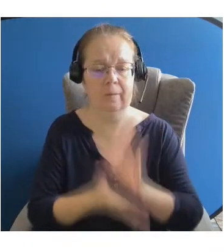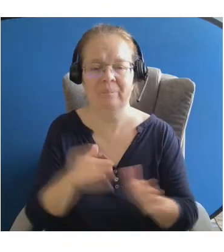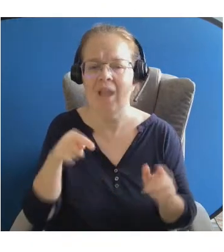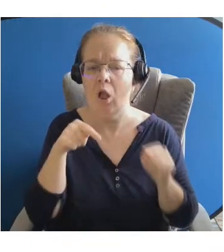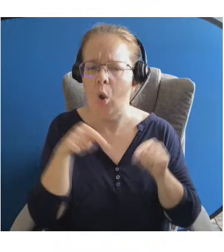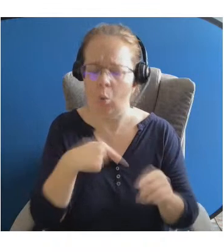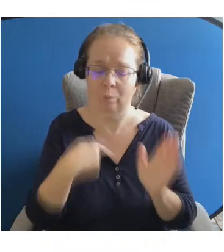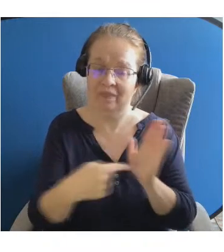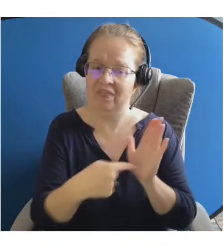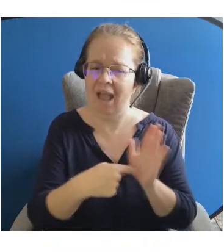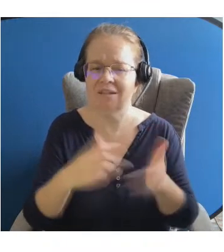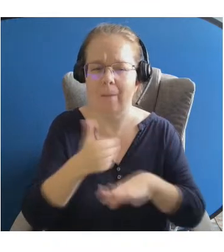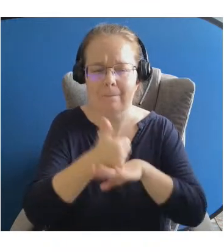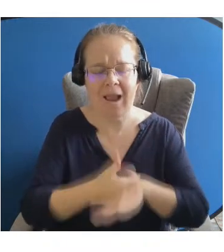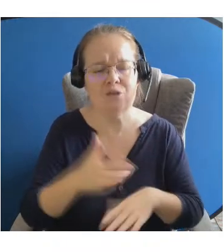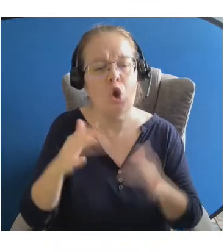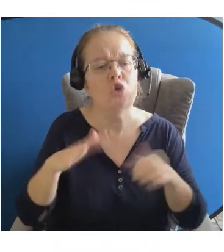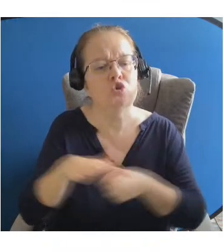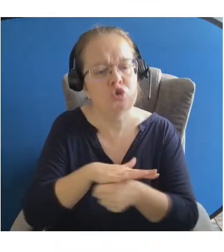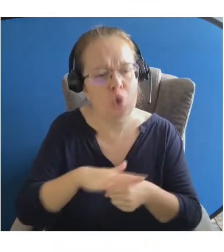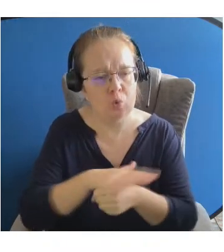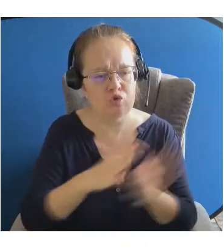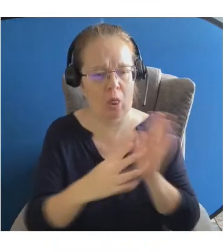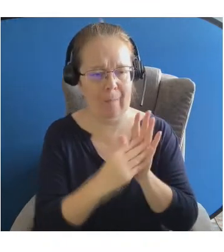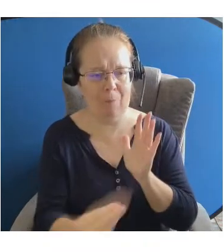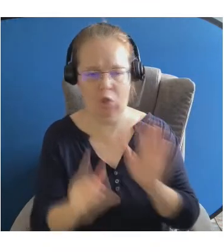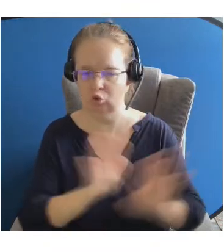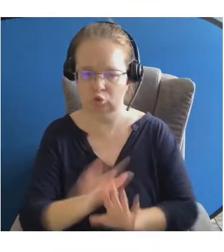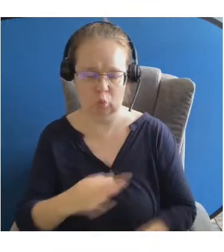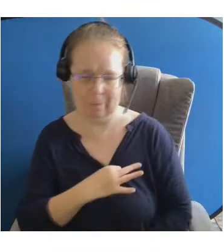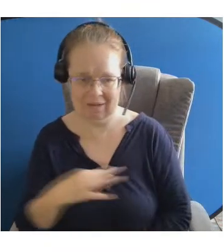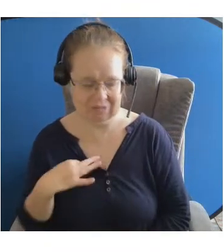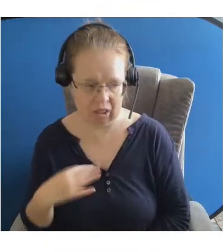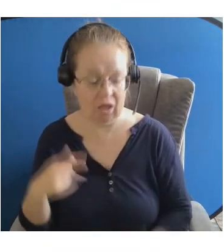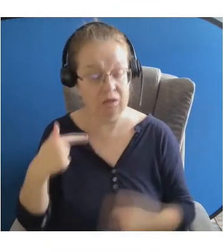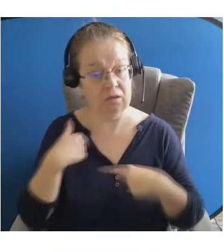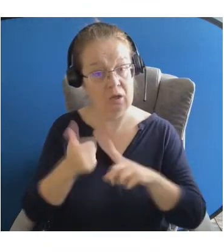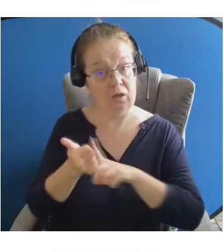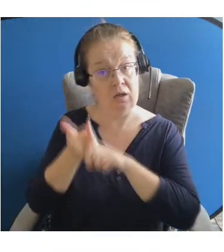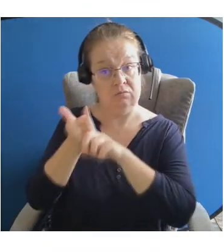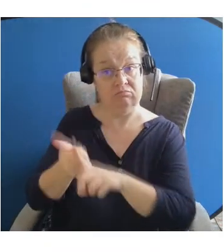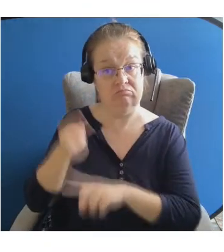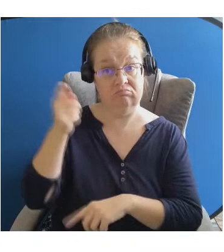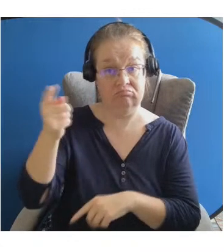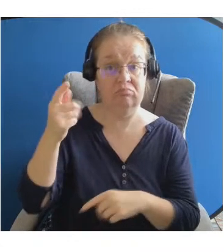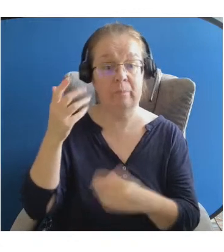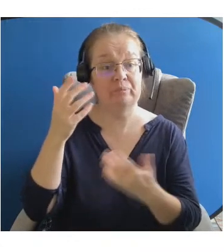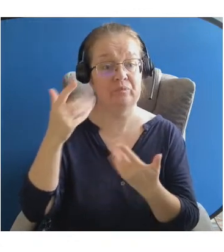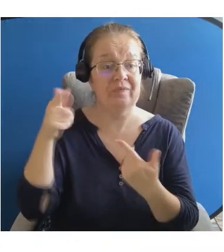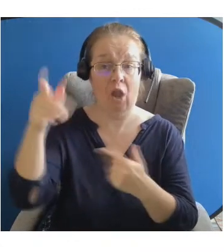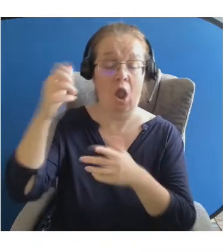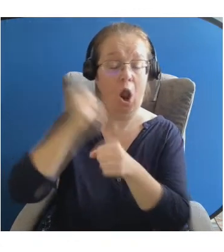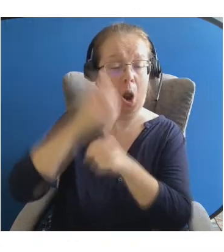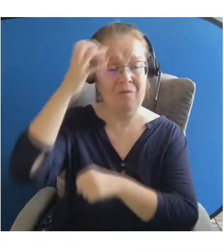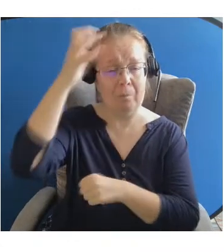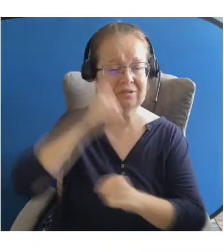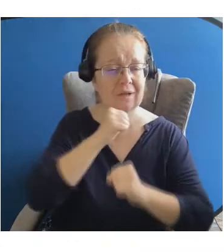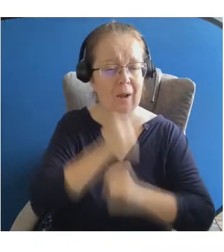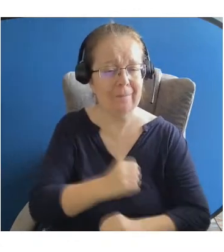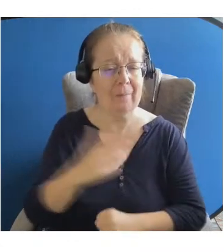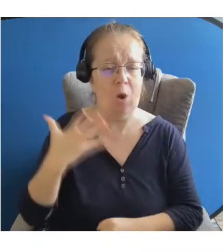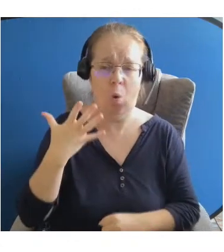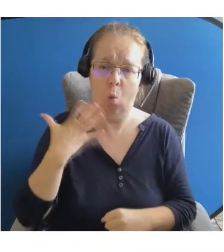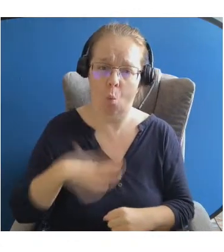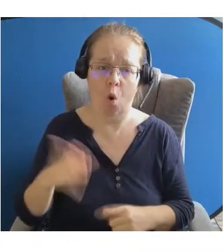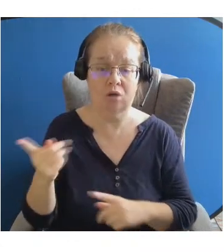disability. The scheme supports the government's commitment to having 1 million more disabled people in work